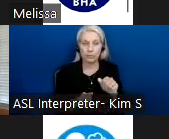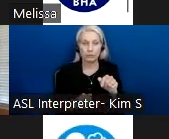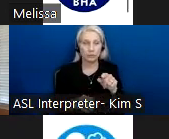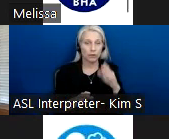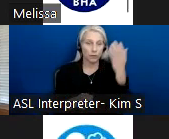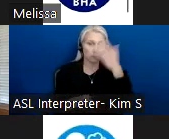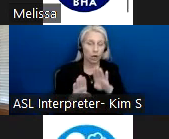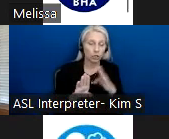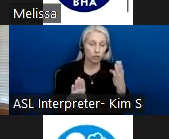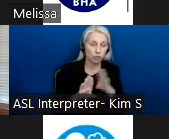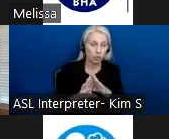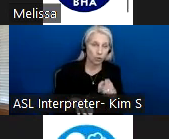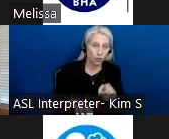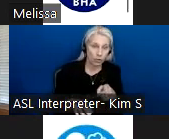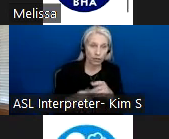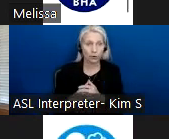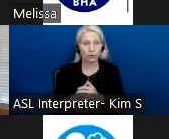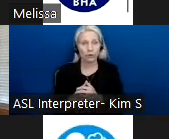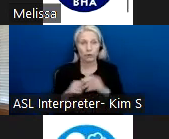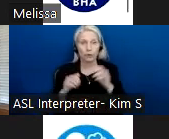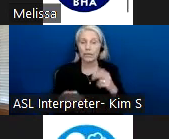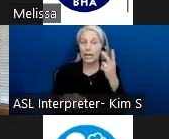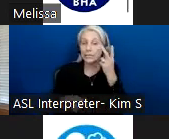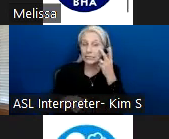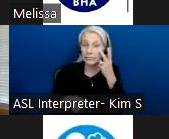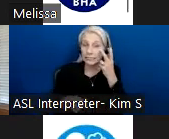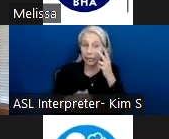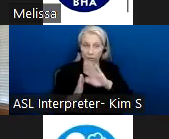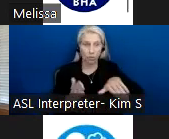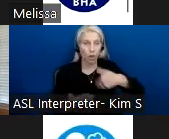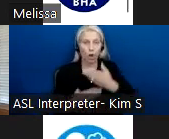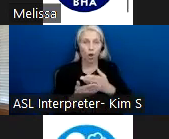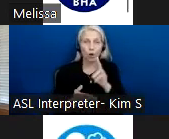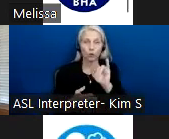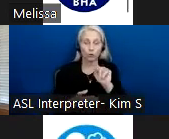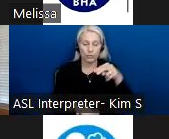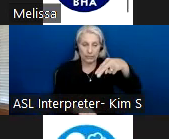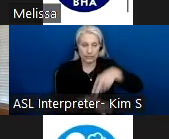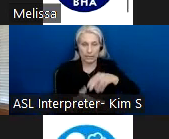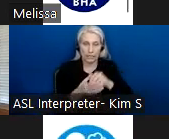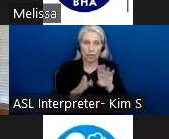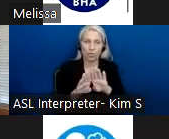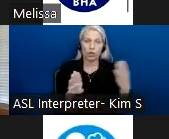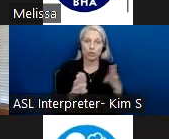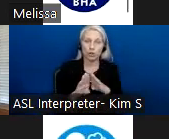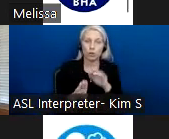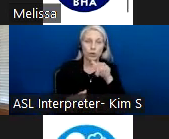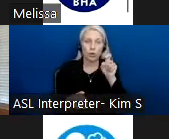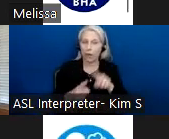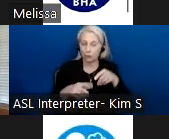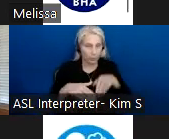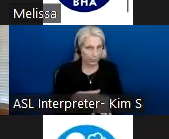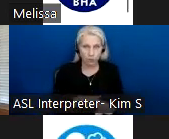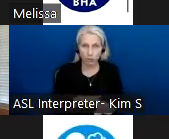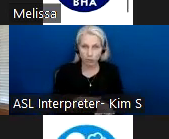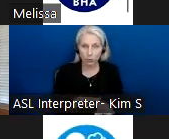door is. We can see in that whole unit by standing in their doorway, so we don't have to enter.